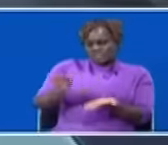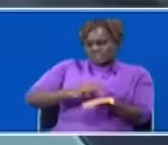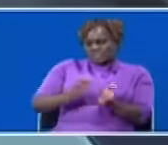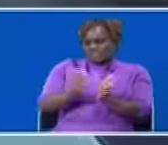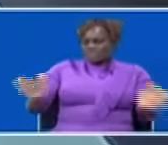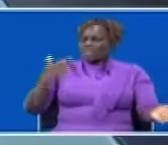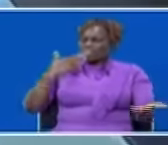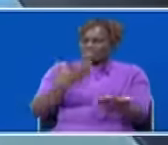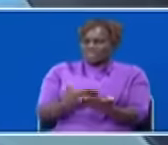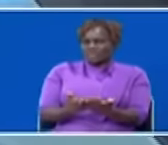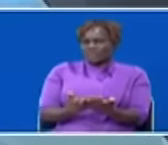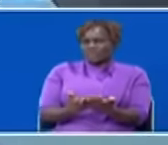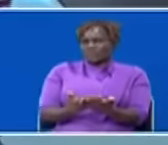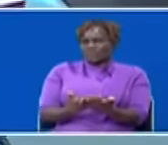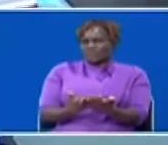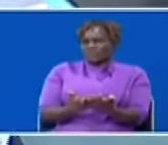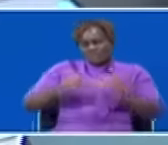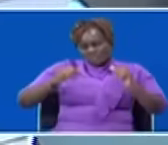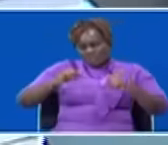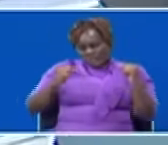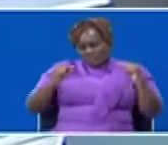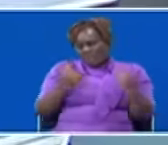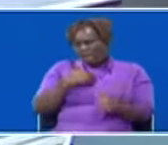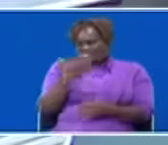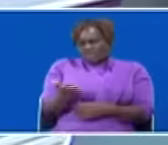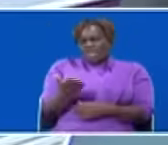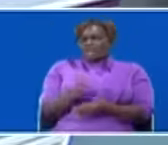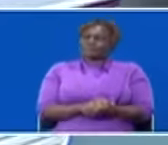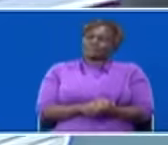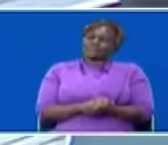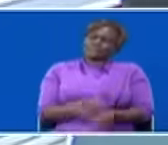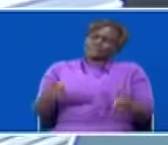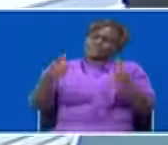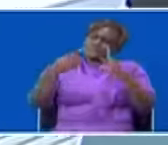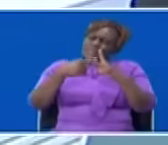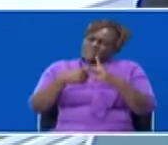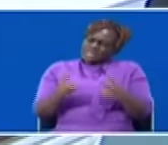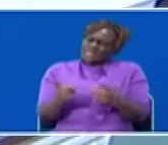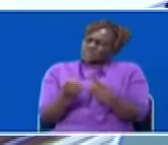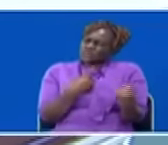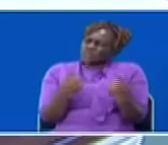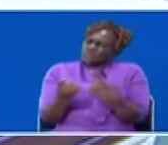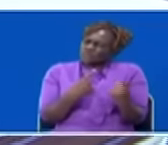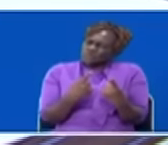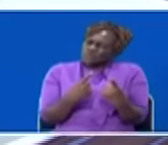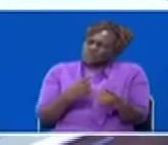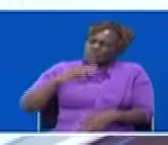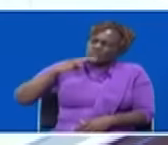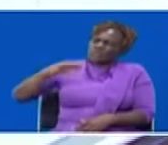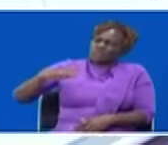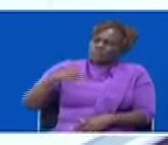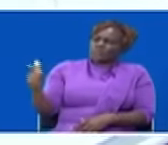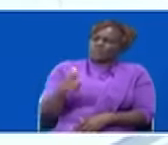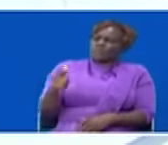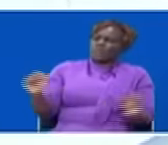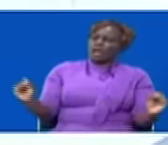you for joining us. Asante sana. It's always a pleasure having you on Checkpoint. Thank you. So let's start by talking about, you know, that press conference